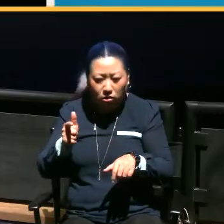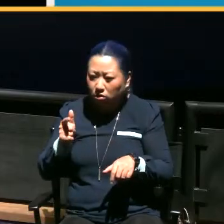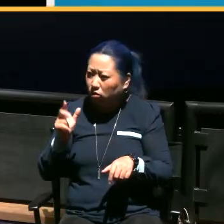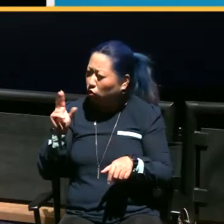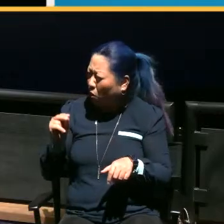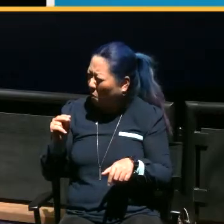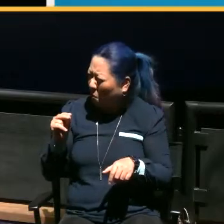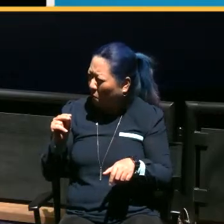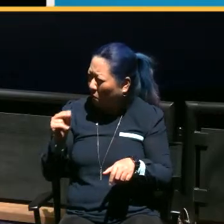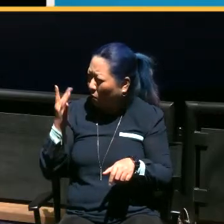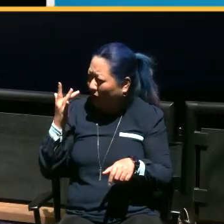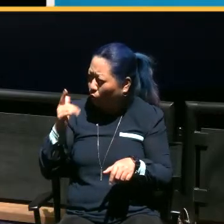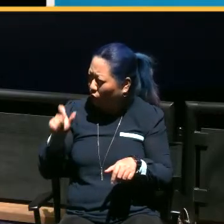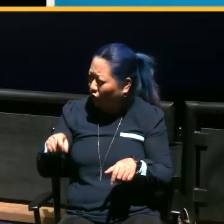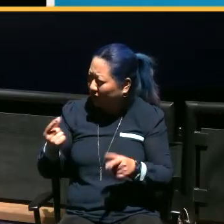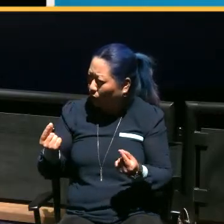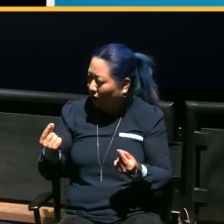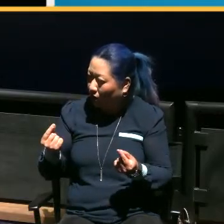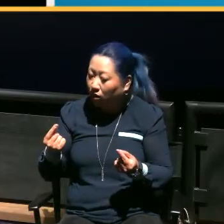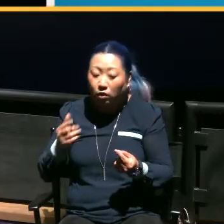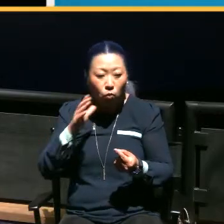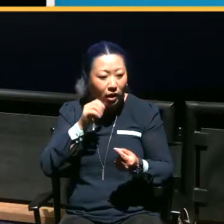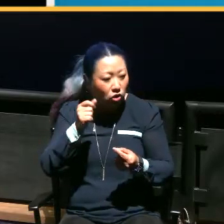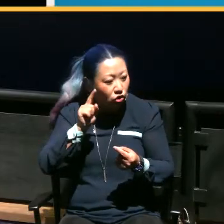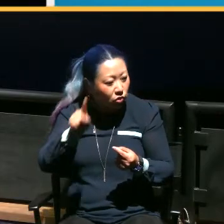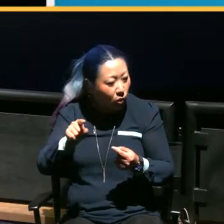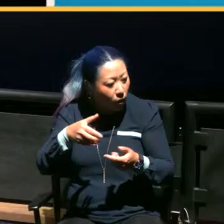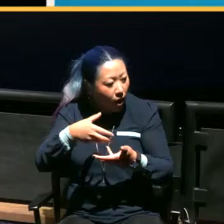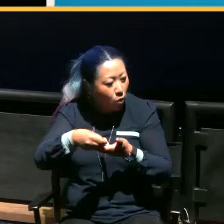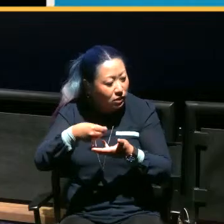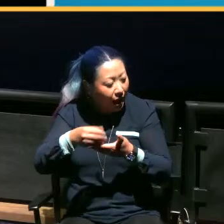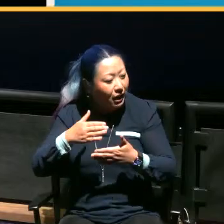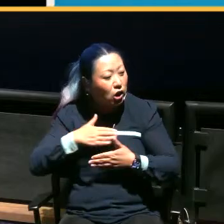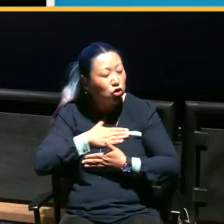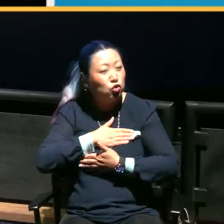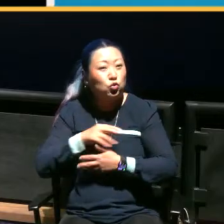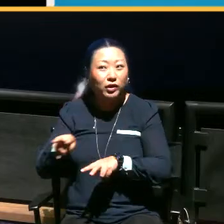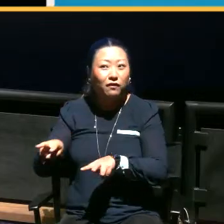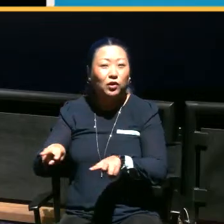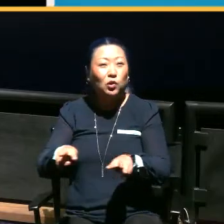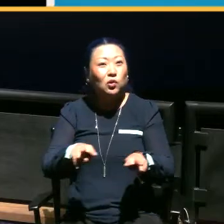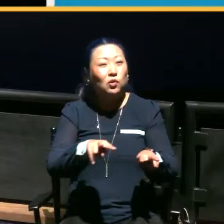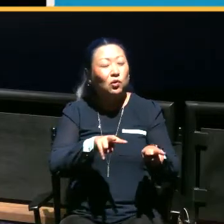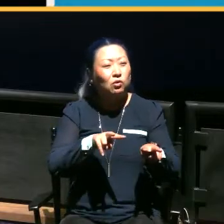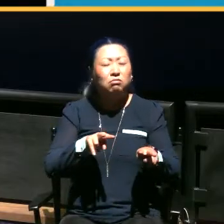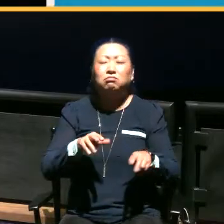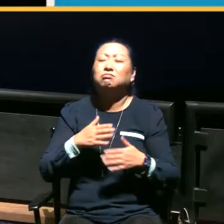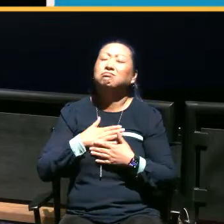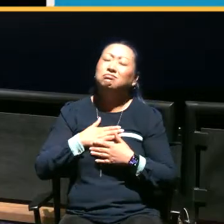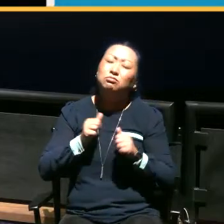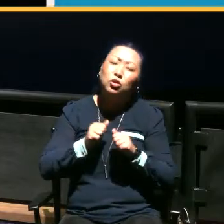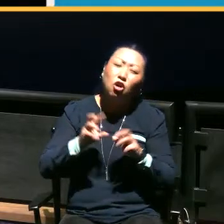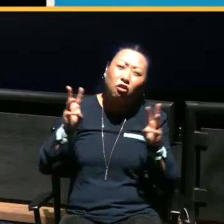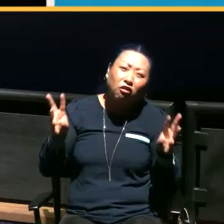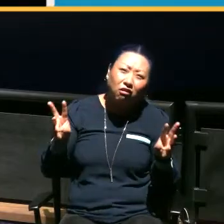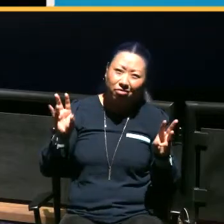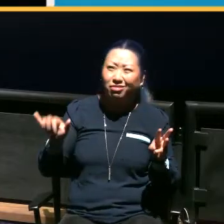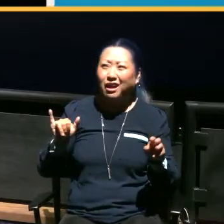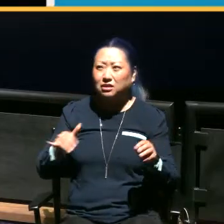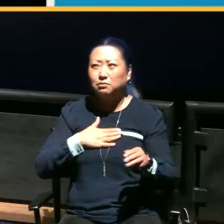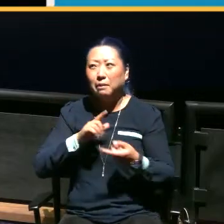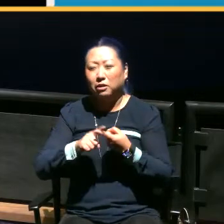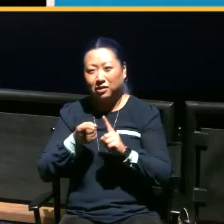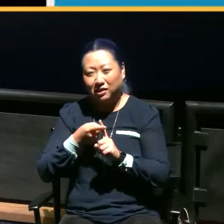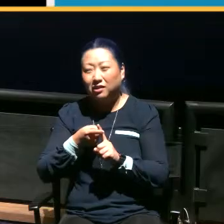no, why? What do you need? You know? And he says, why don't you just go outside and enjoy the view? So that's my buddy, right? My commander told me, why don't you